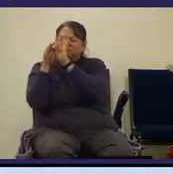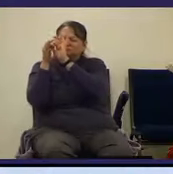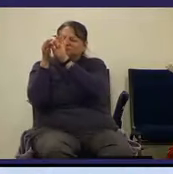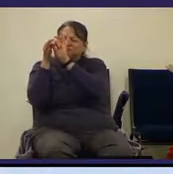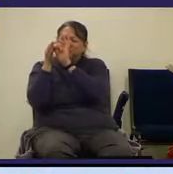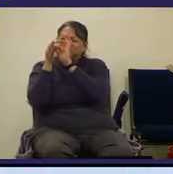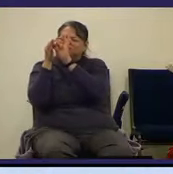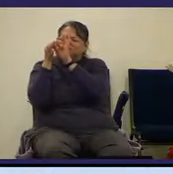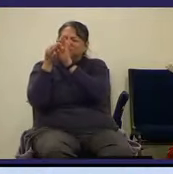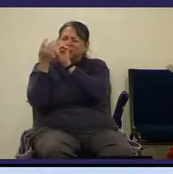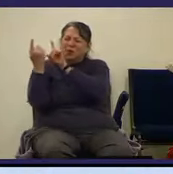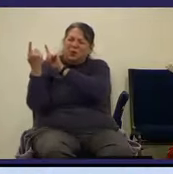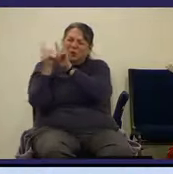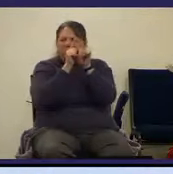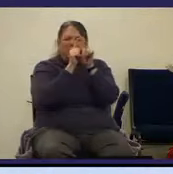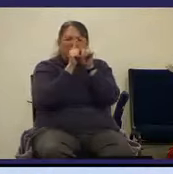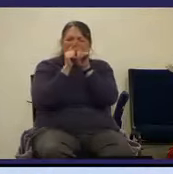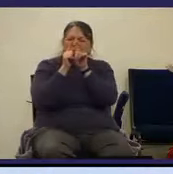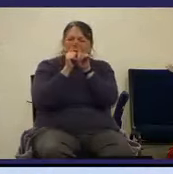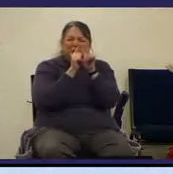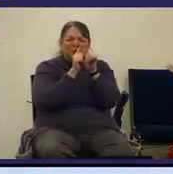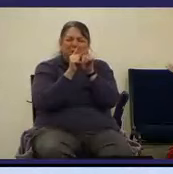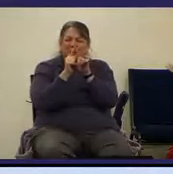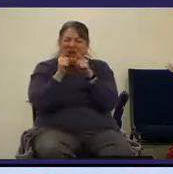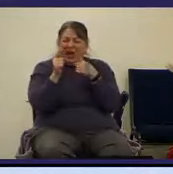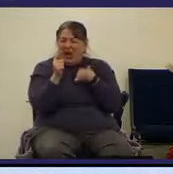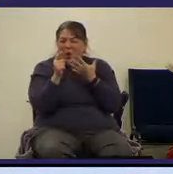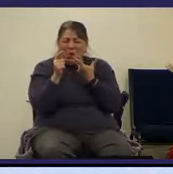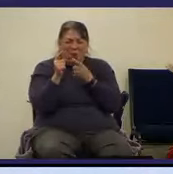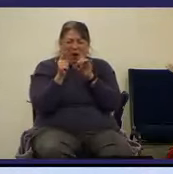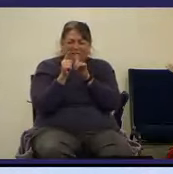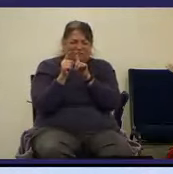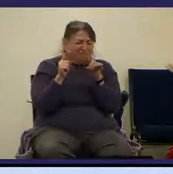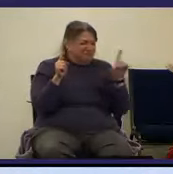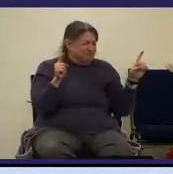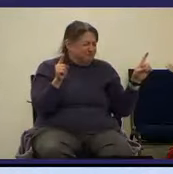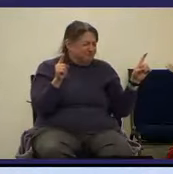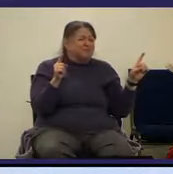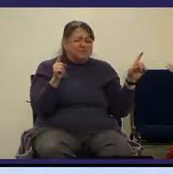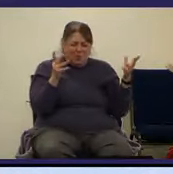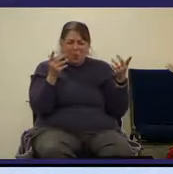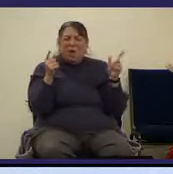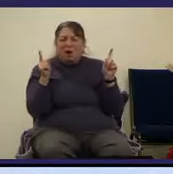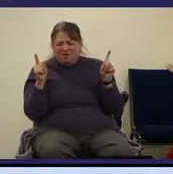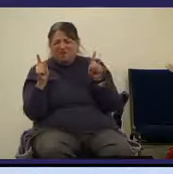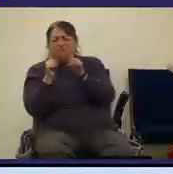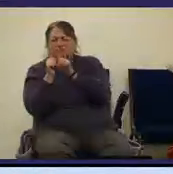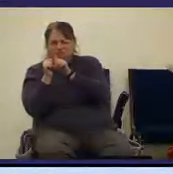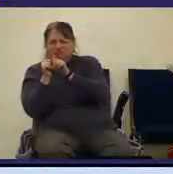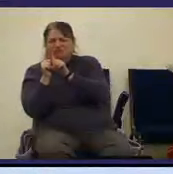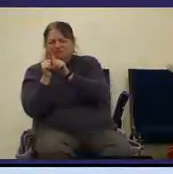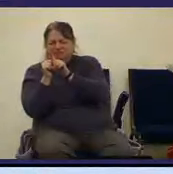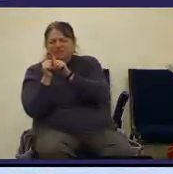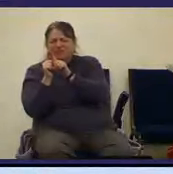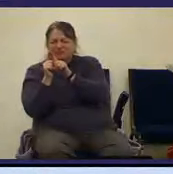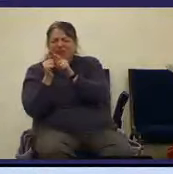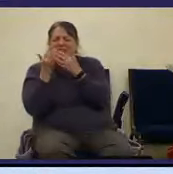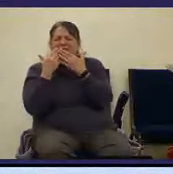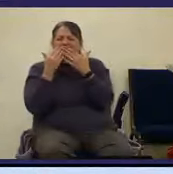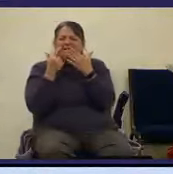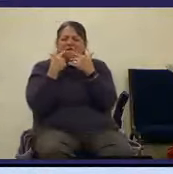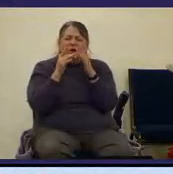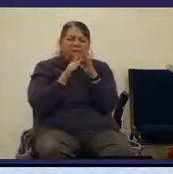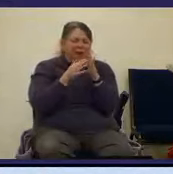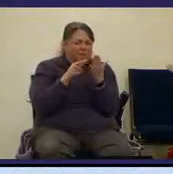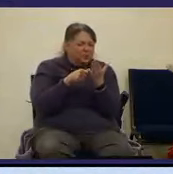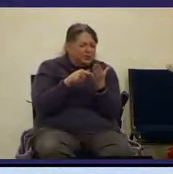Thank you for your faithfulness, your goodness, your mercies, everything you've promised us in your word.